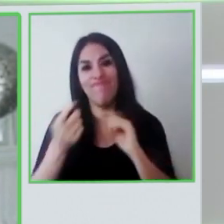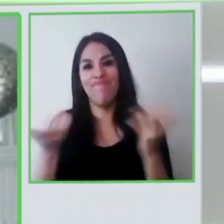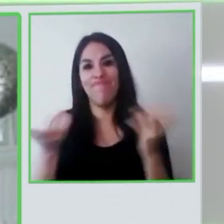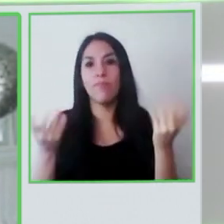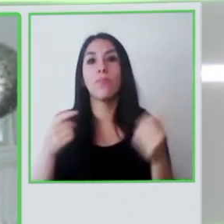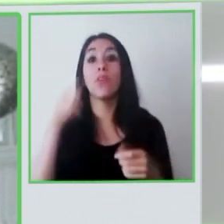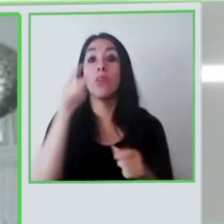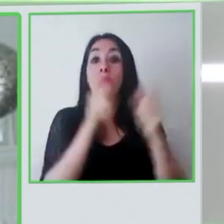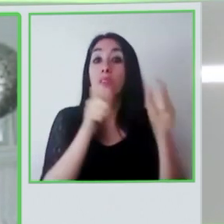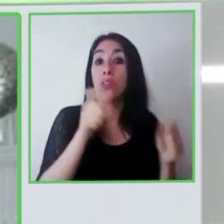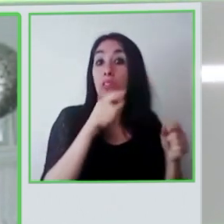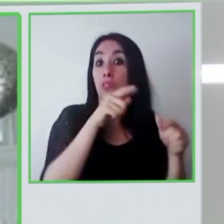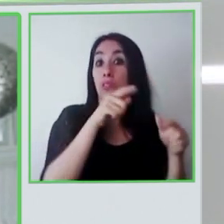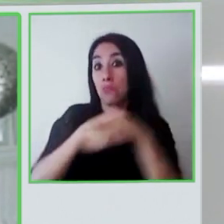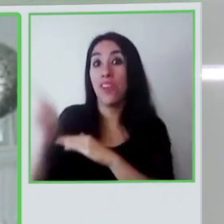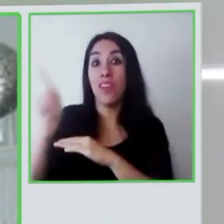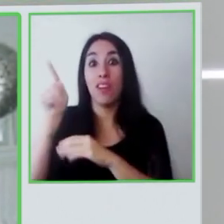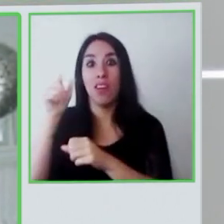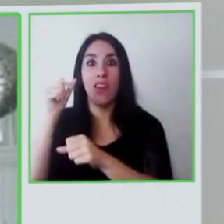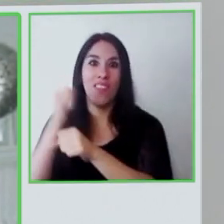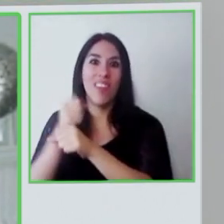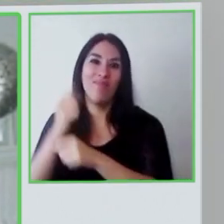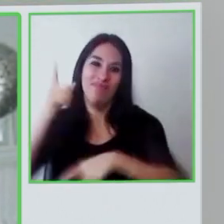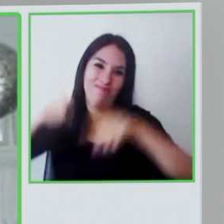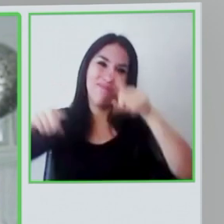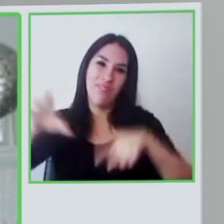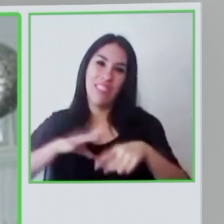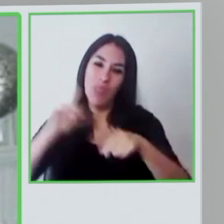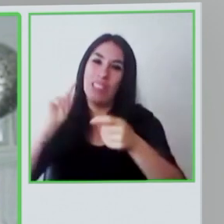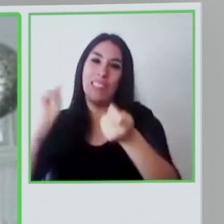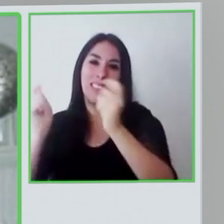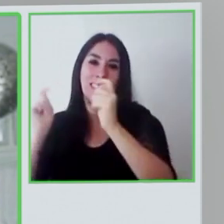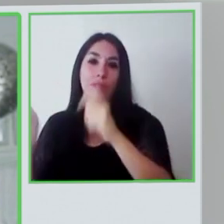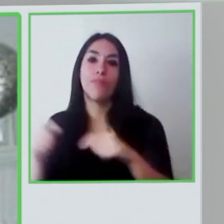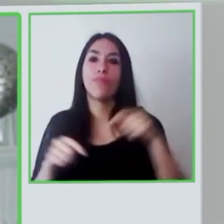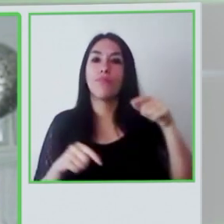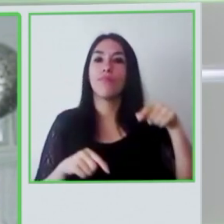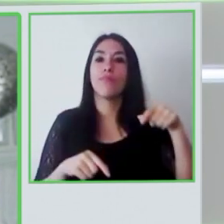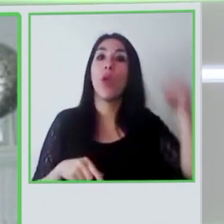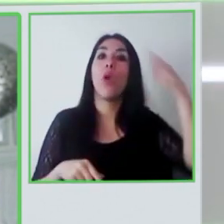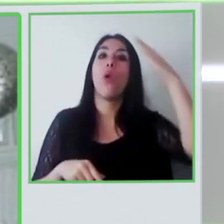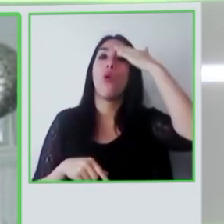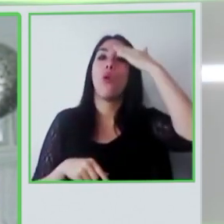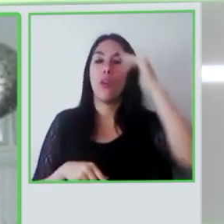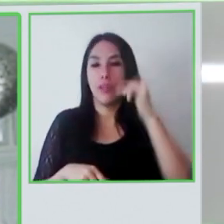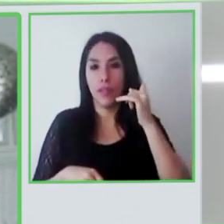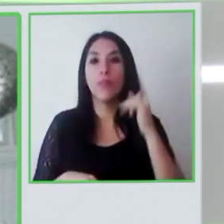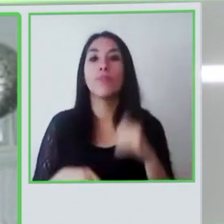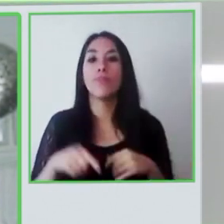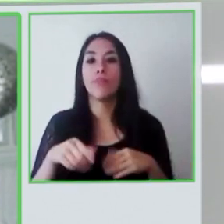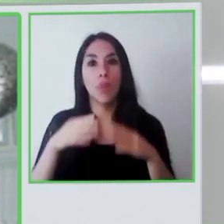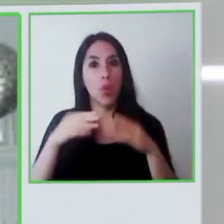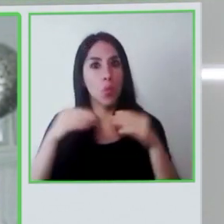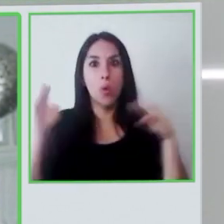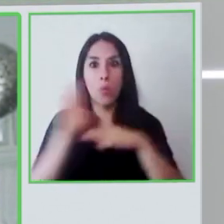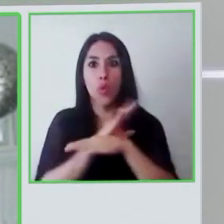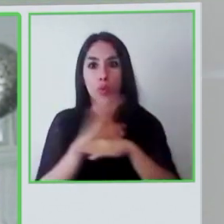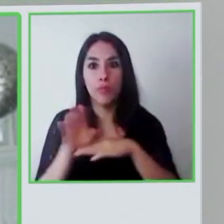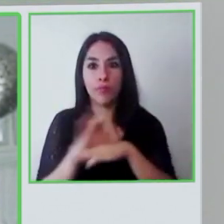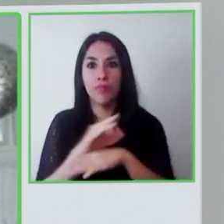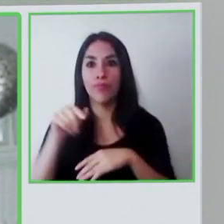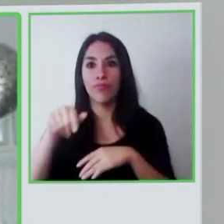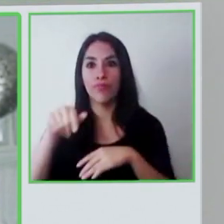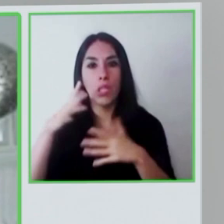the people that they hire with disabilities. And we know from good sources that the most employers will